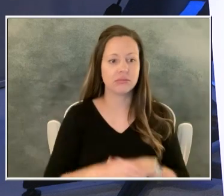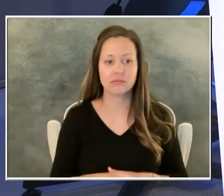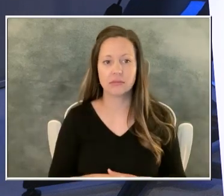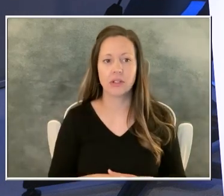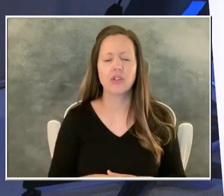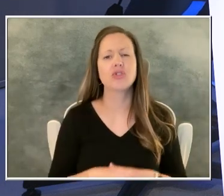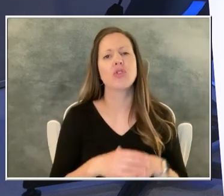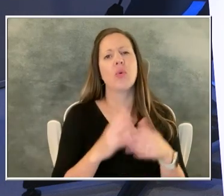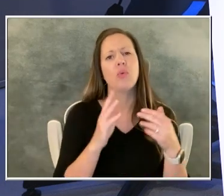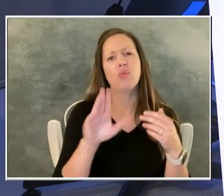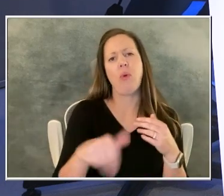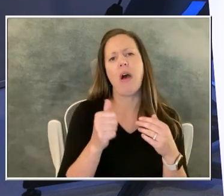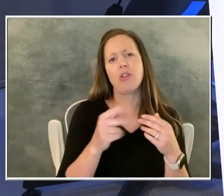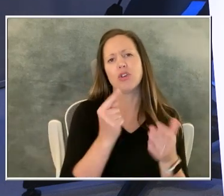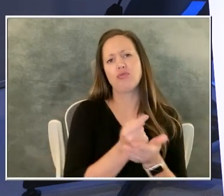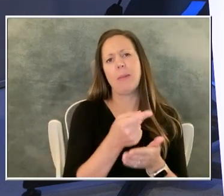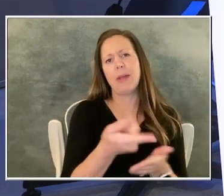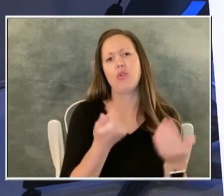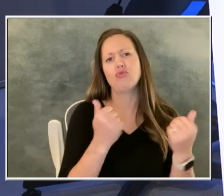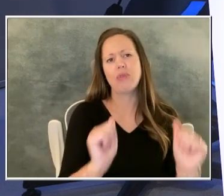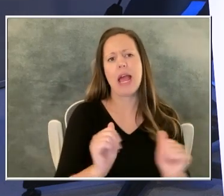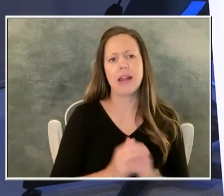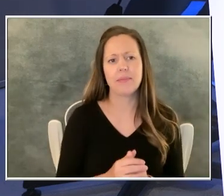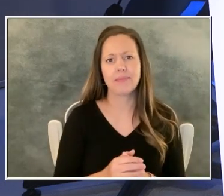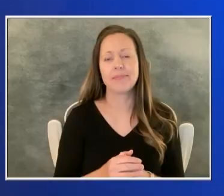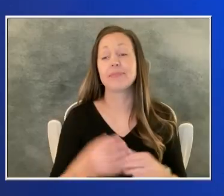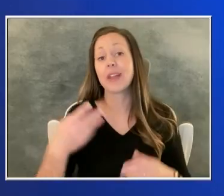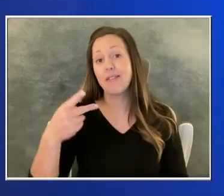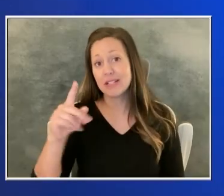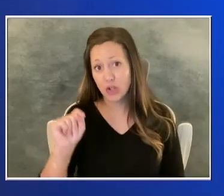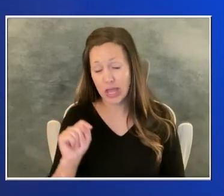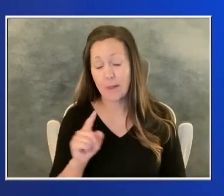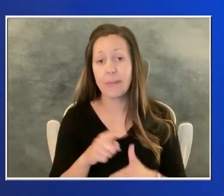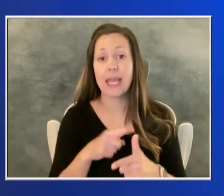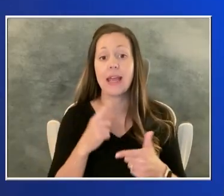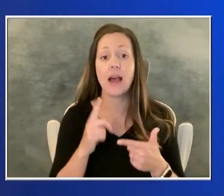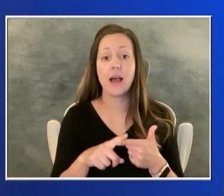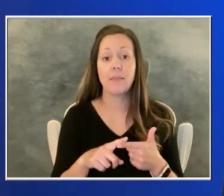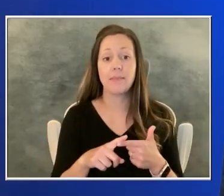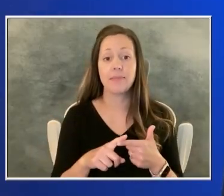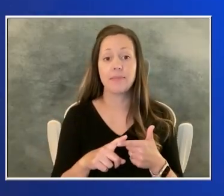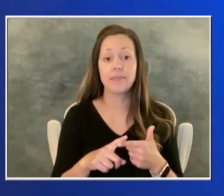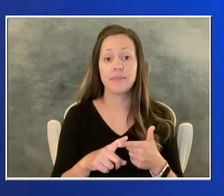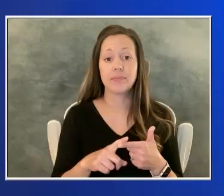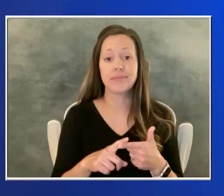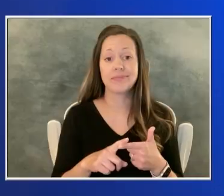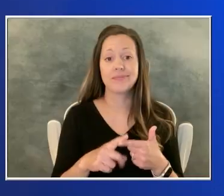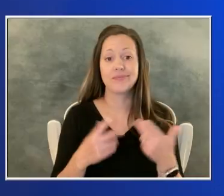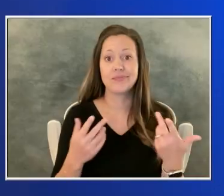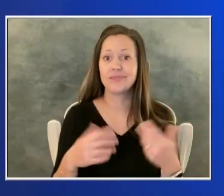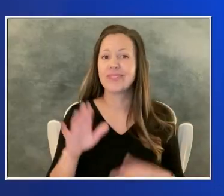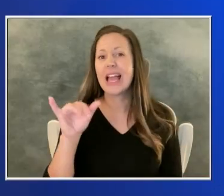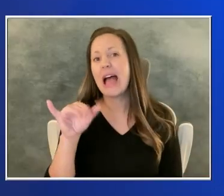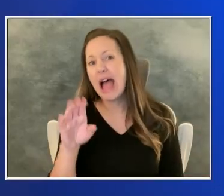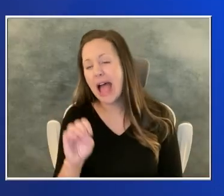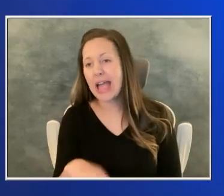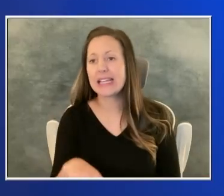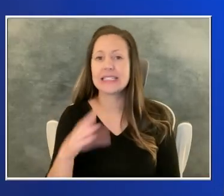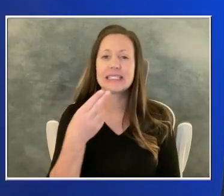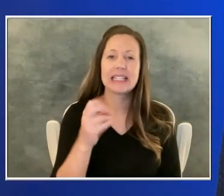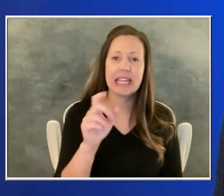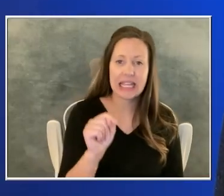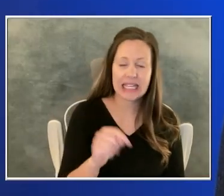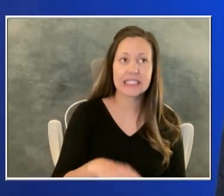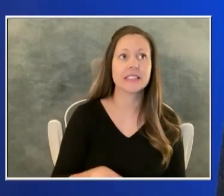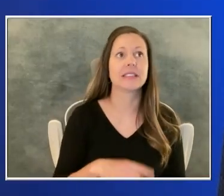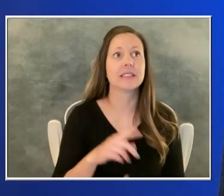treatment? I did, of course, physical therapy. I did conservative things, ice, heat, things like that. I also